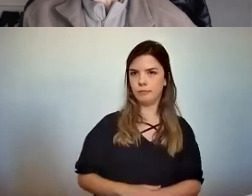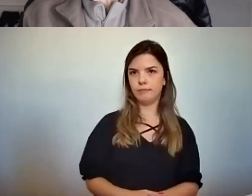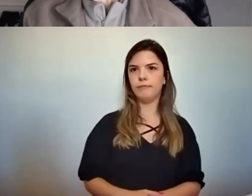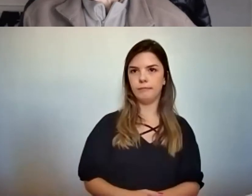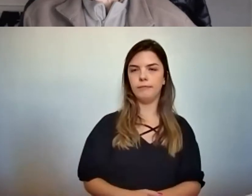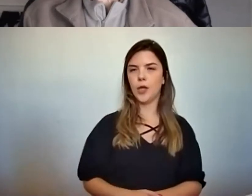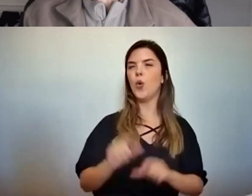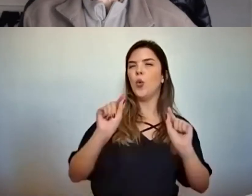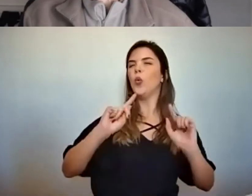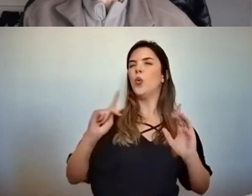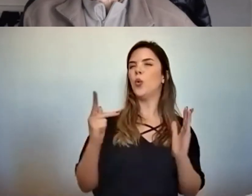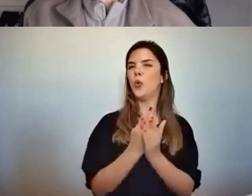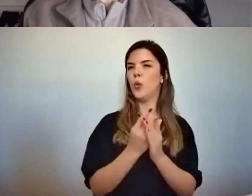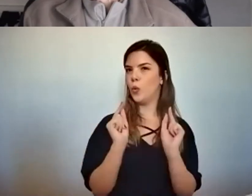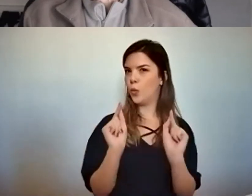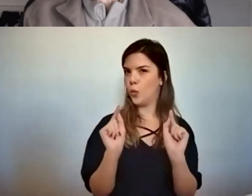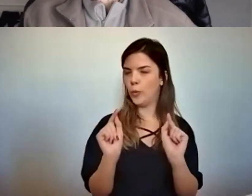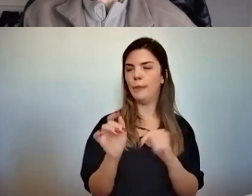if the